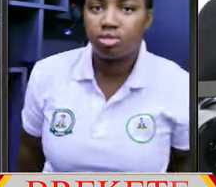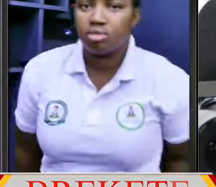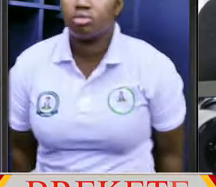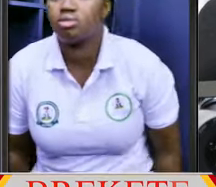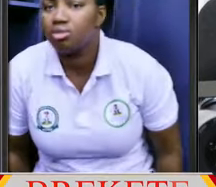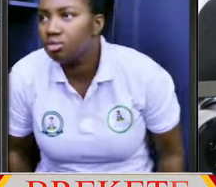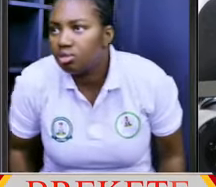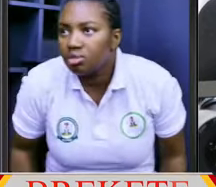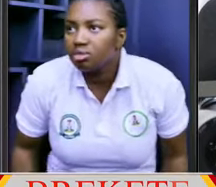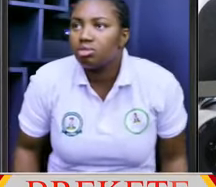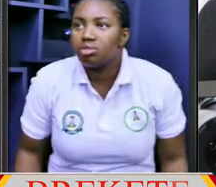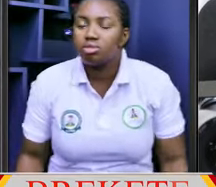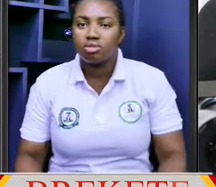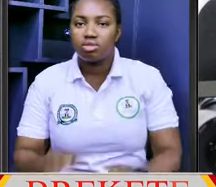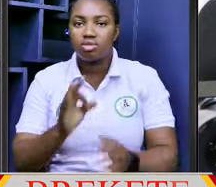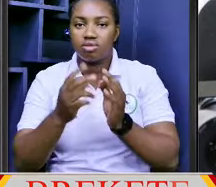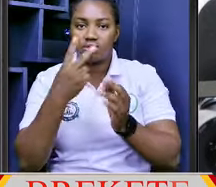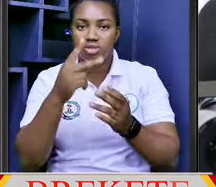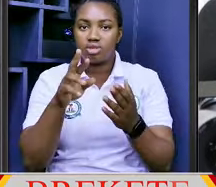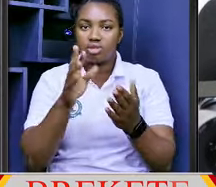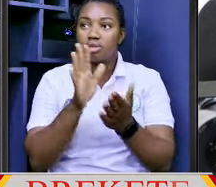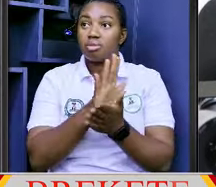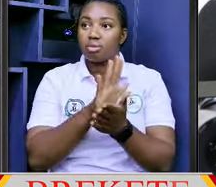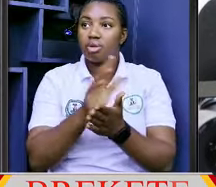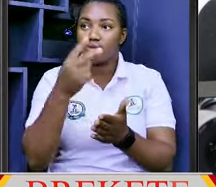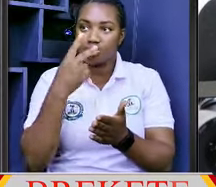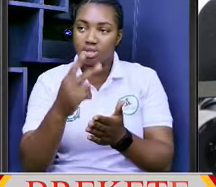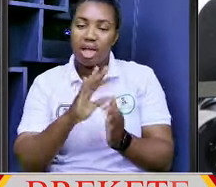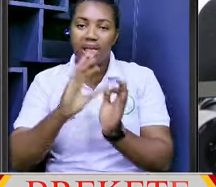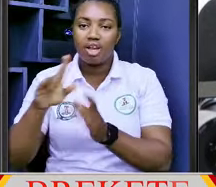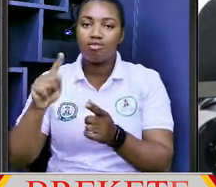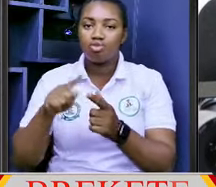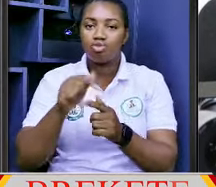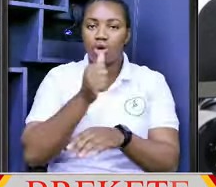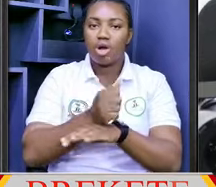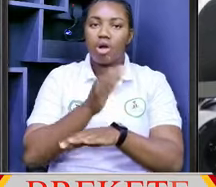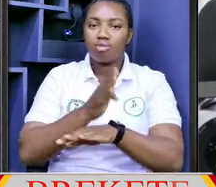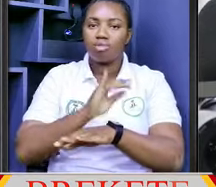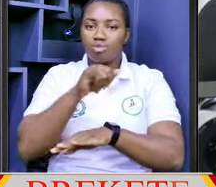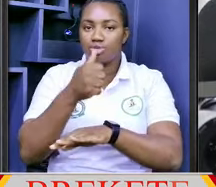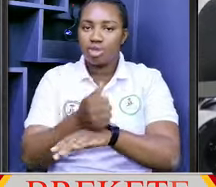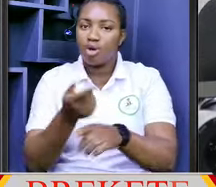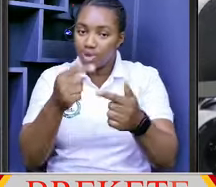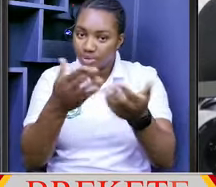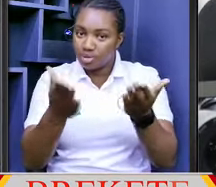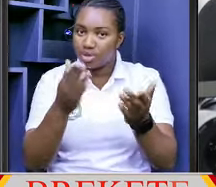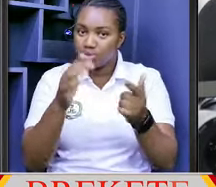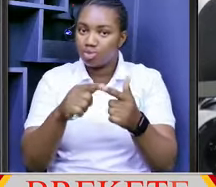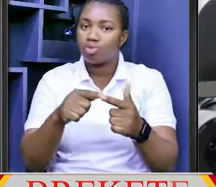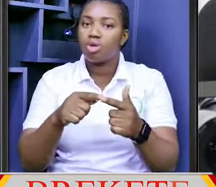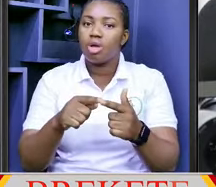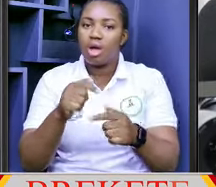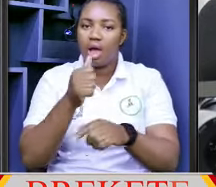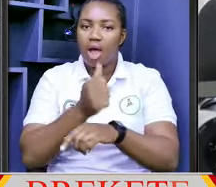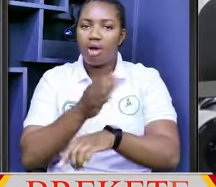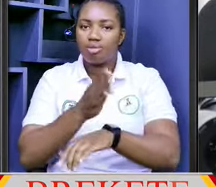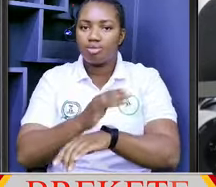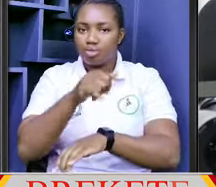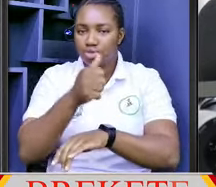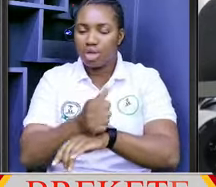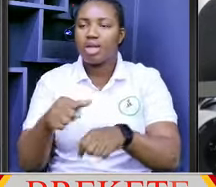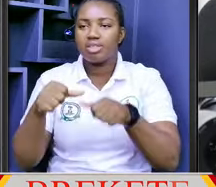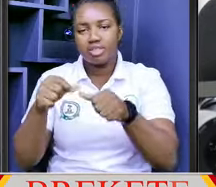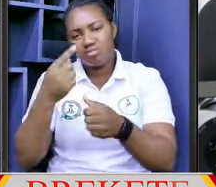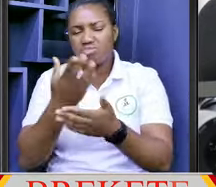paper, you see what the girl student do. I left Abuja. Coming here to Abuja, I stay for some times. Before I